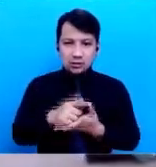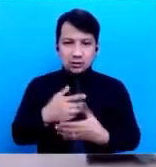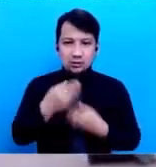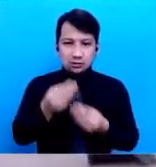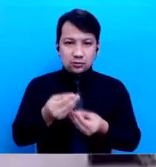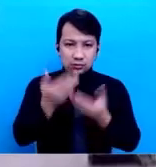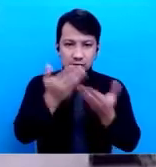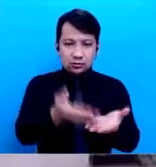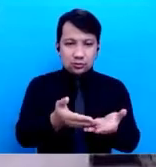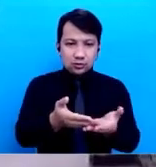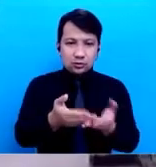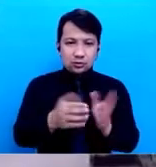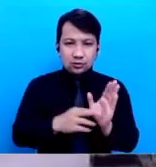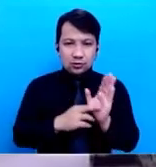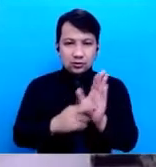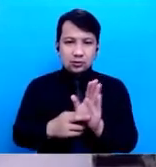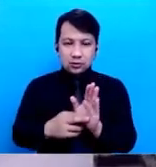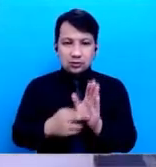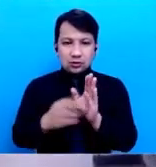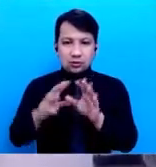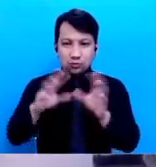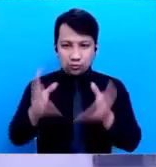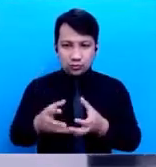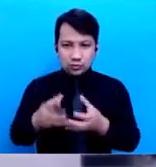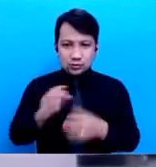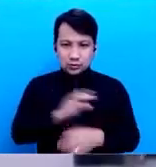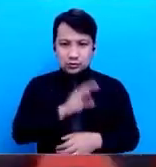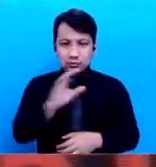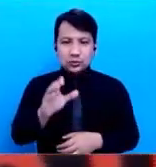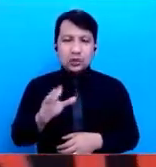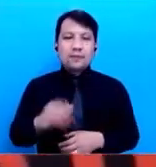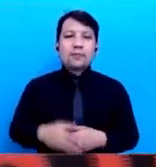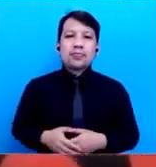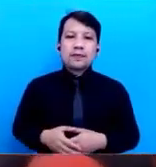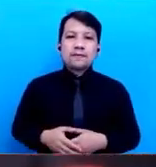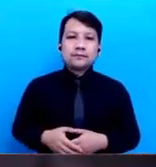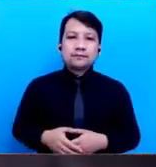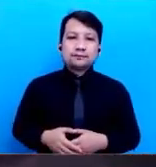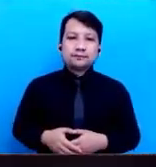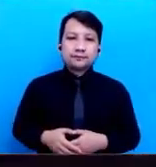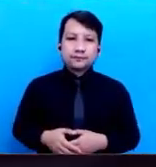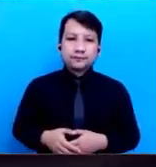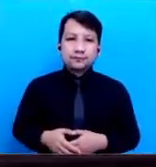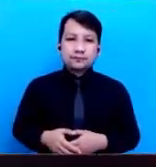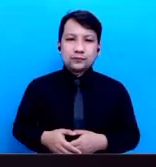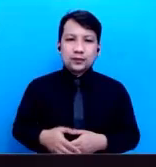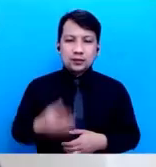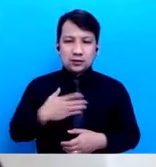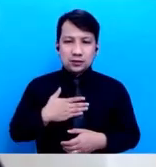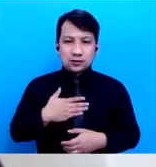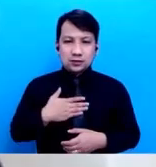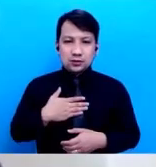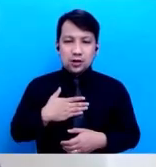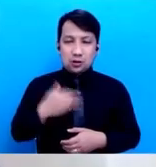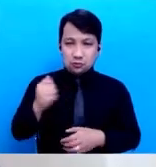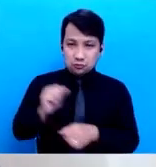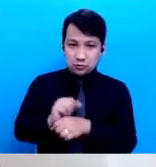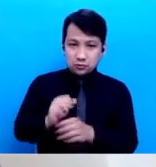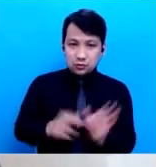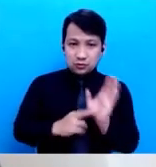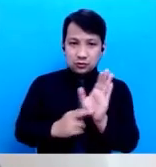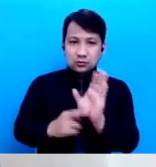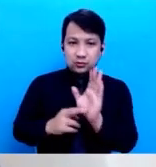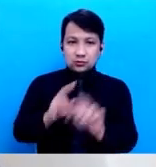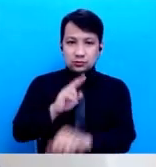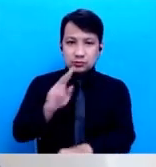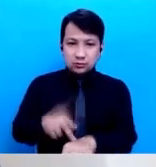ng endorsement sa World Championship. Yun nga lang. Our job is to represent the country in the sporting event, and